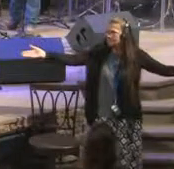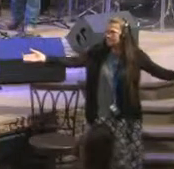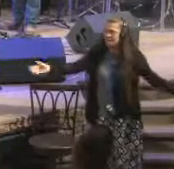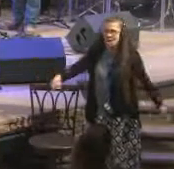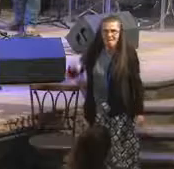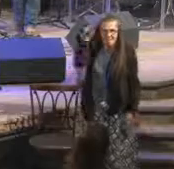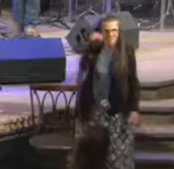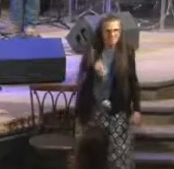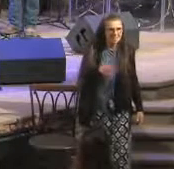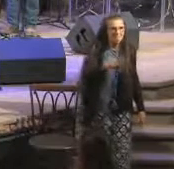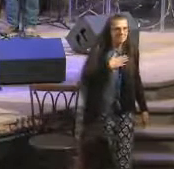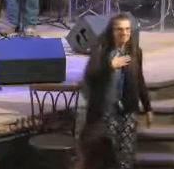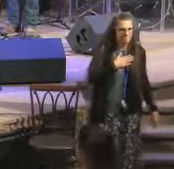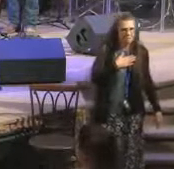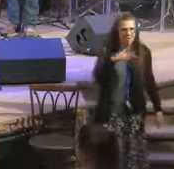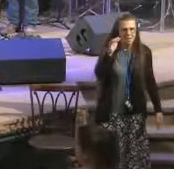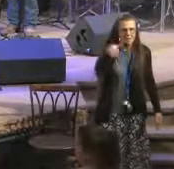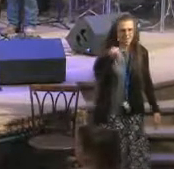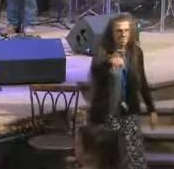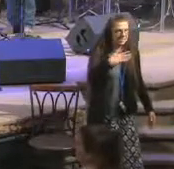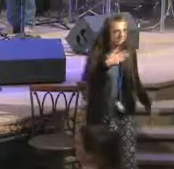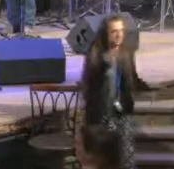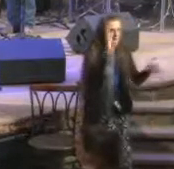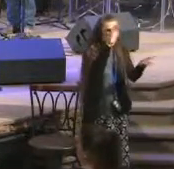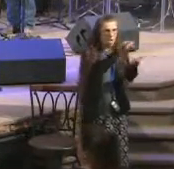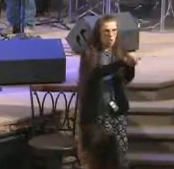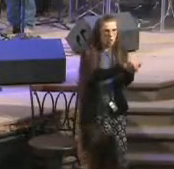This is my closing